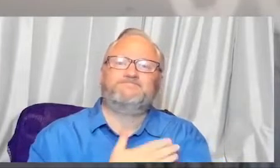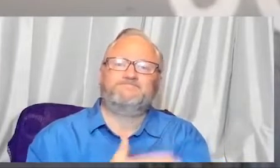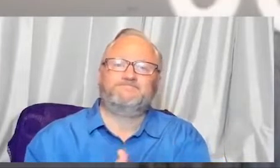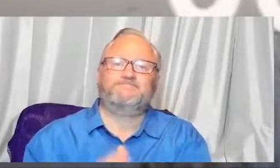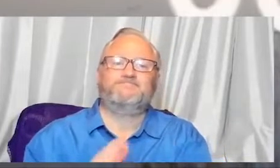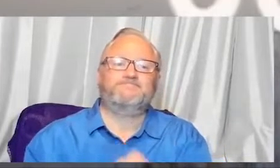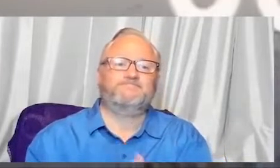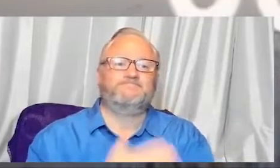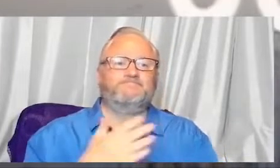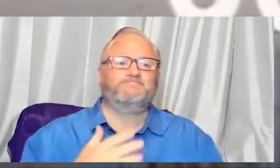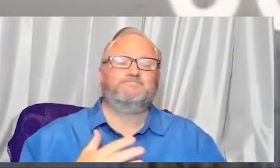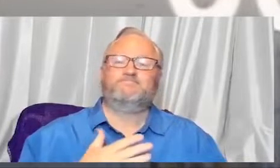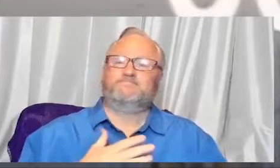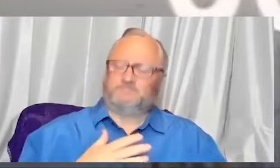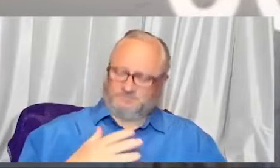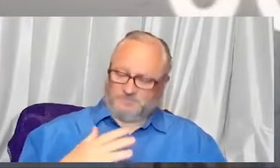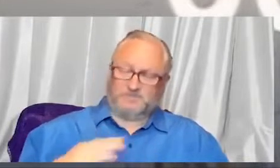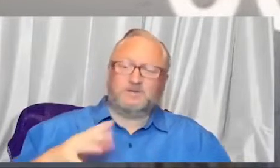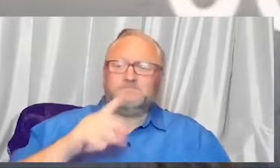need.